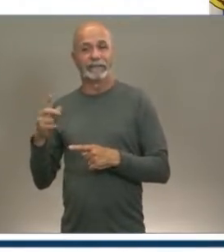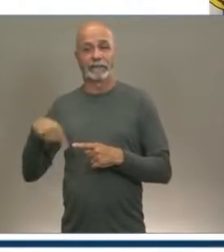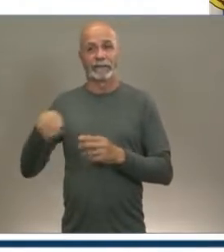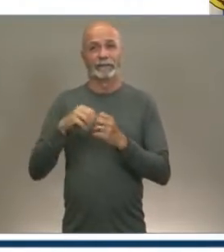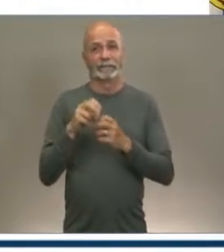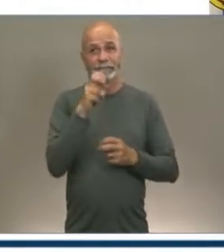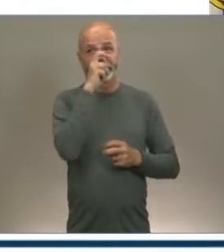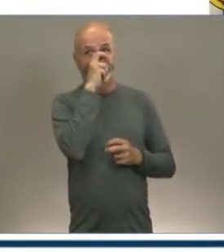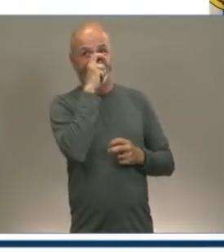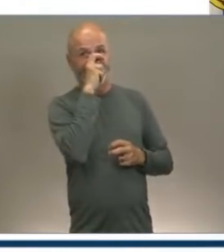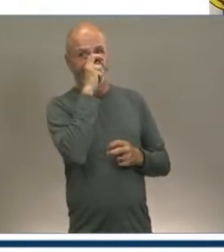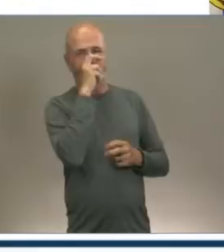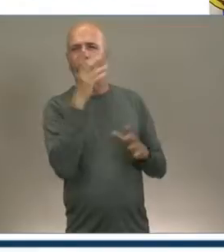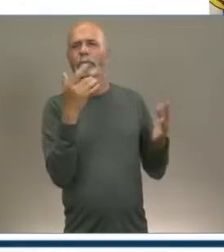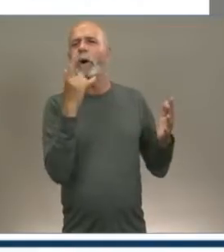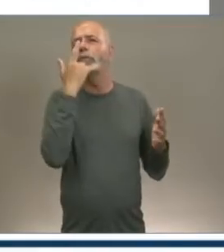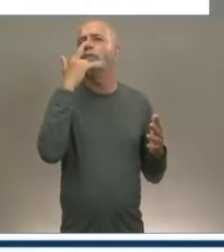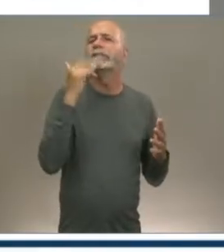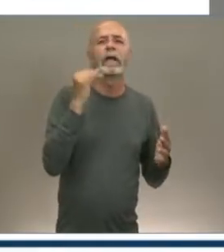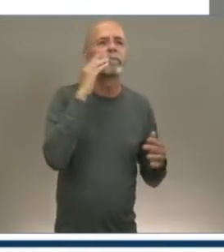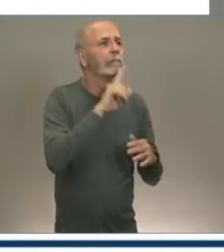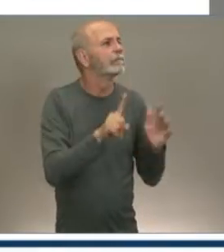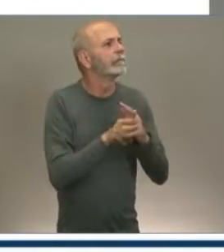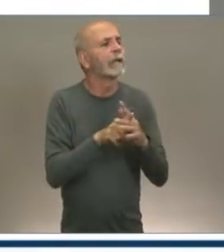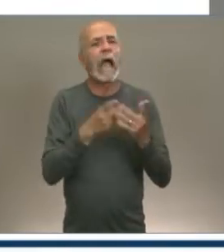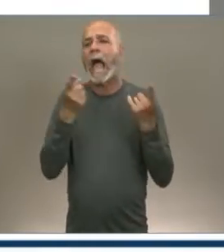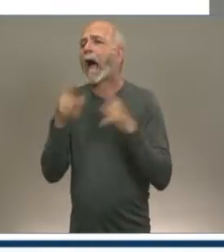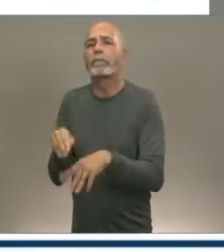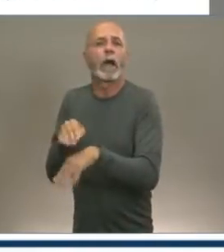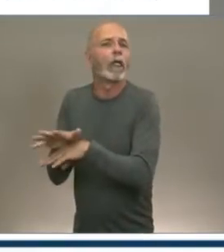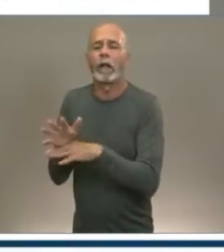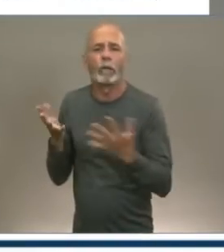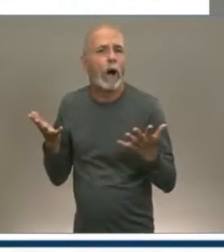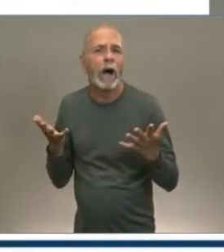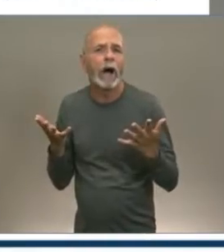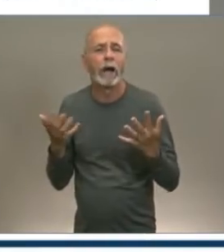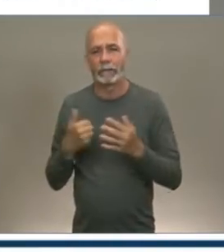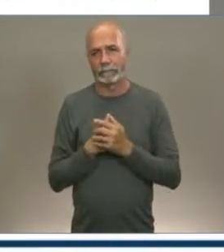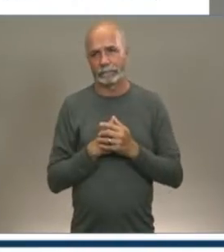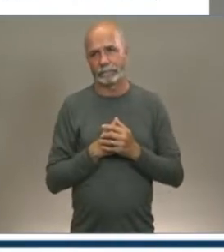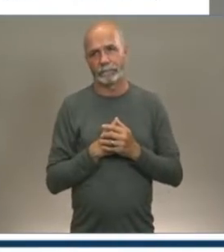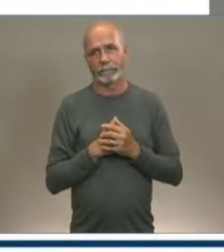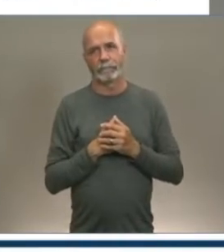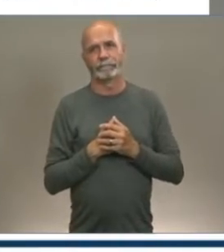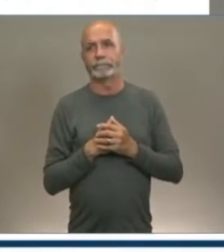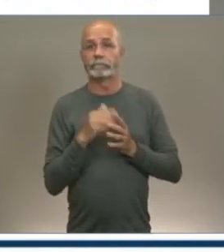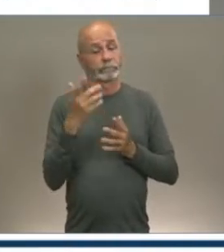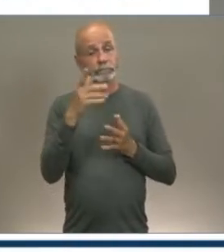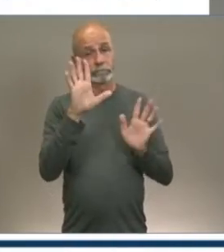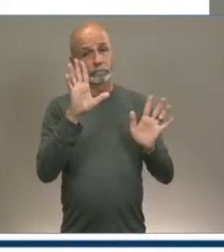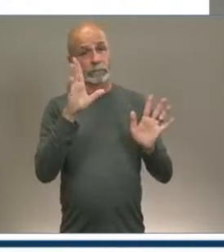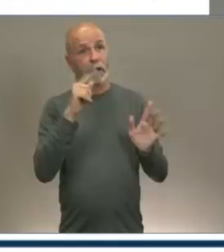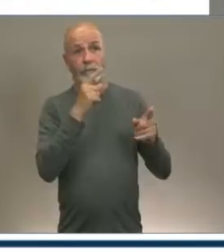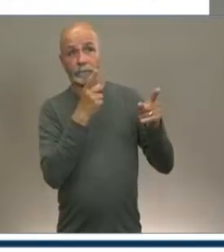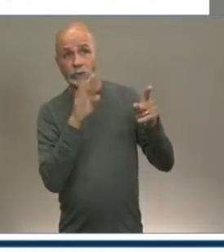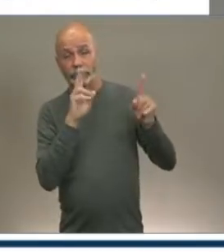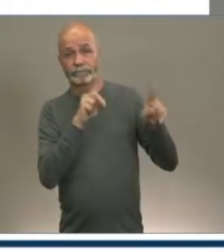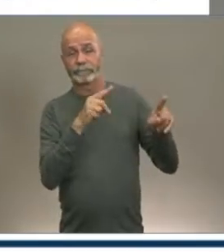Scotia? So we're watching for significant increases in their case